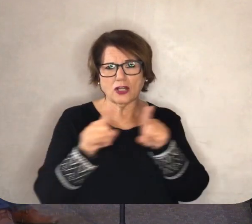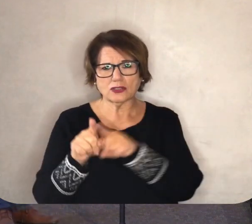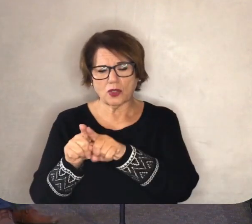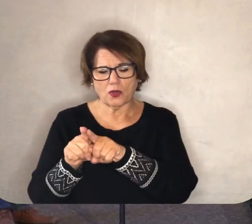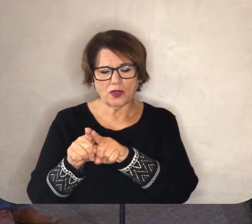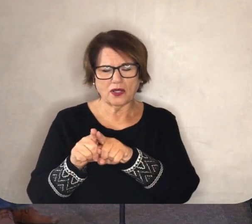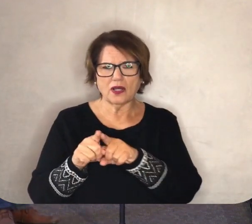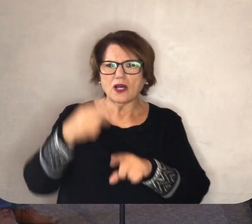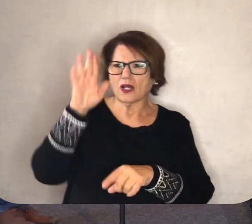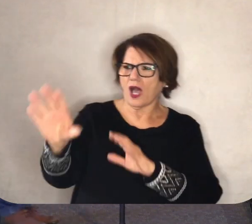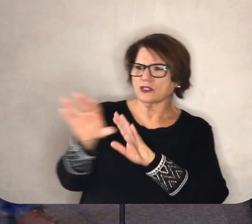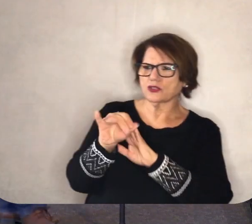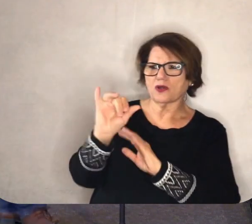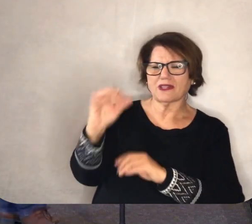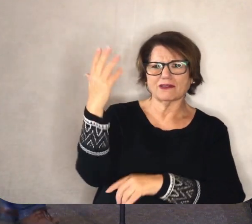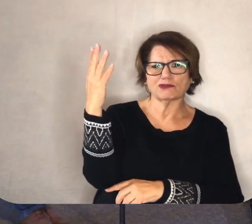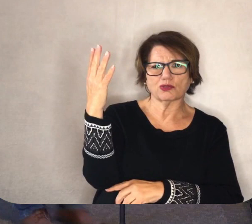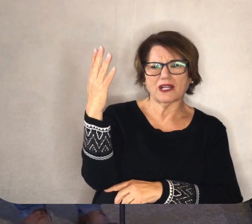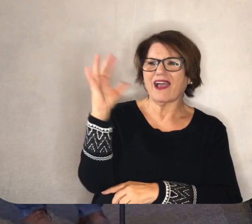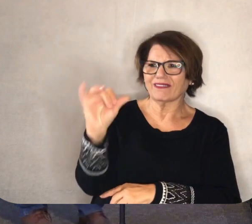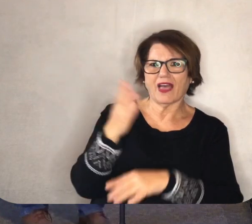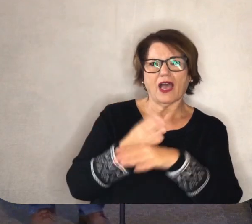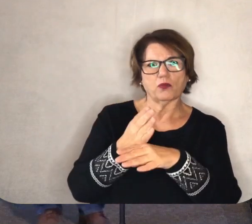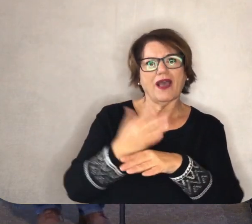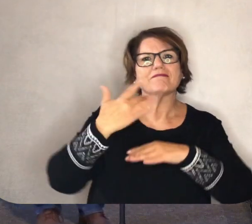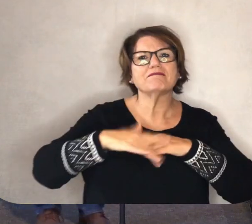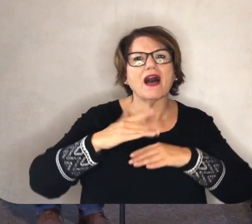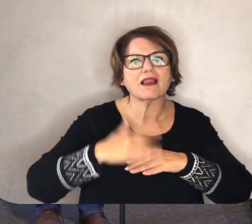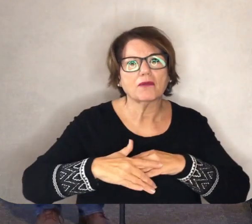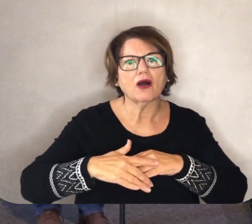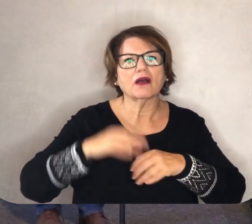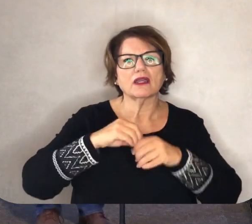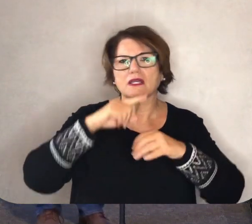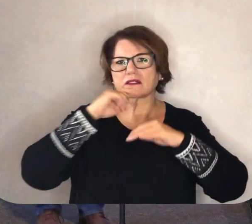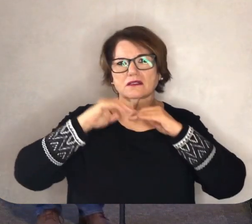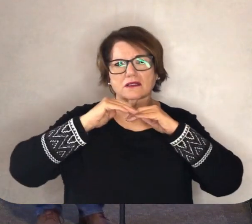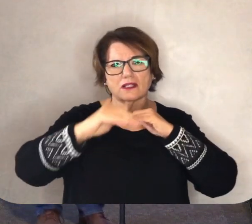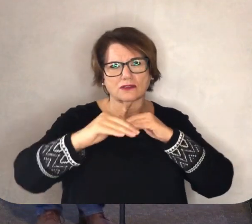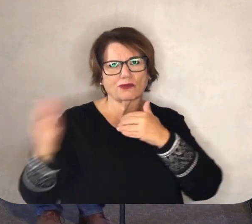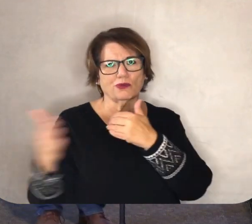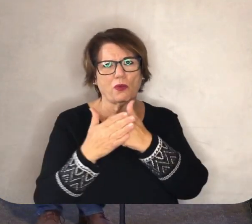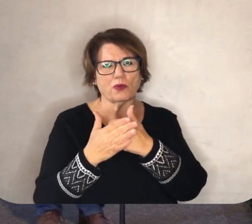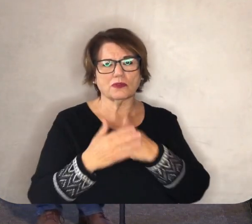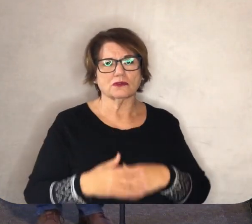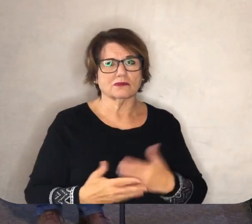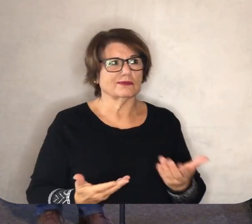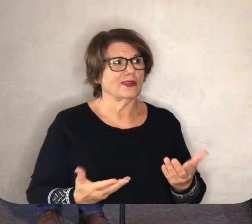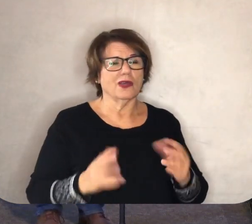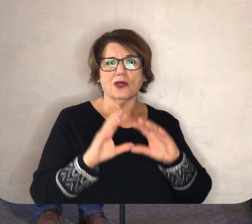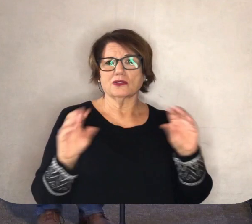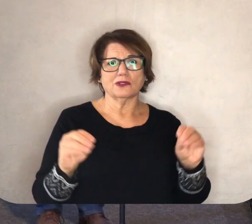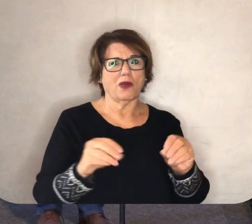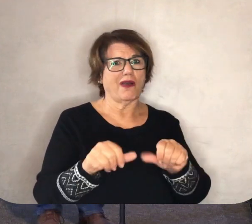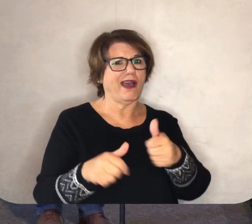He chose it because it's the wood that is available. I mean, no other wood grows in the